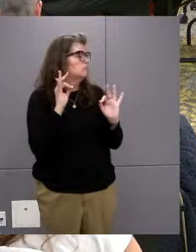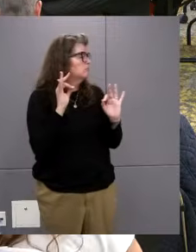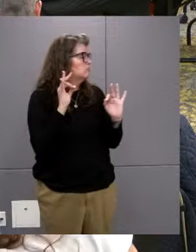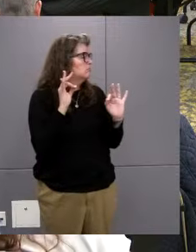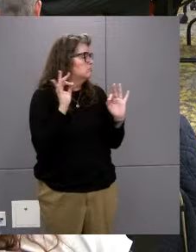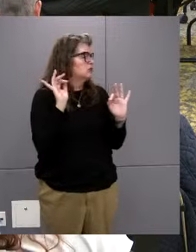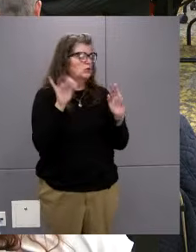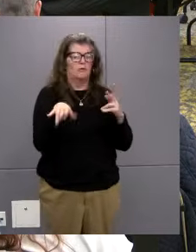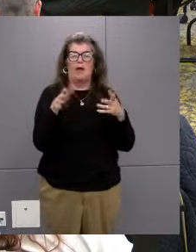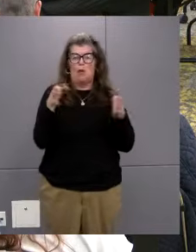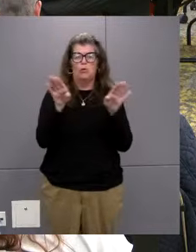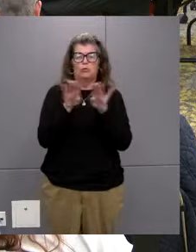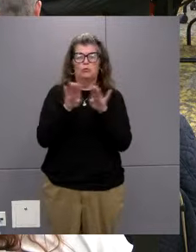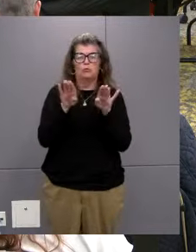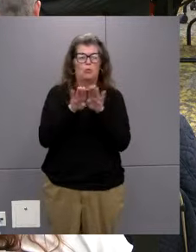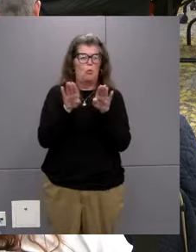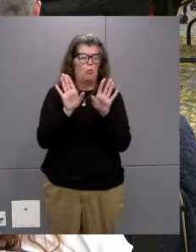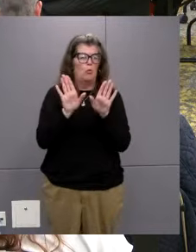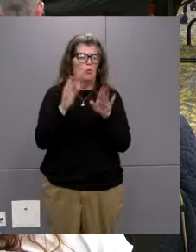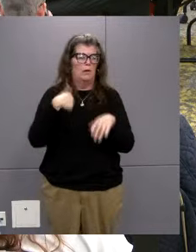conclude communication.